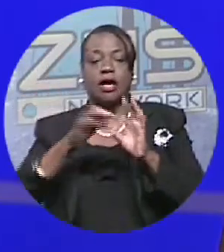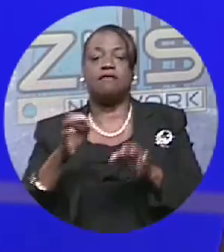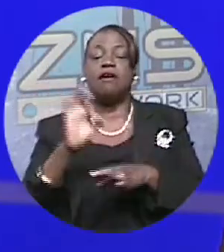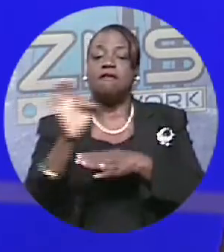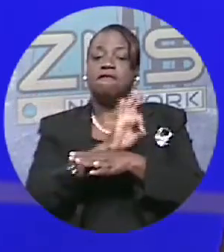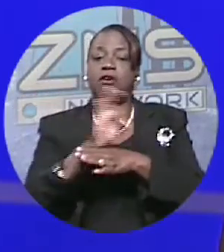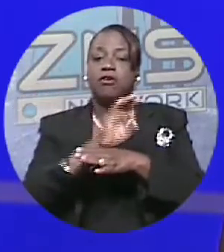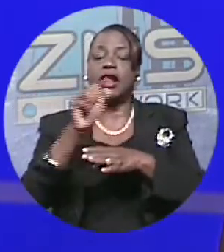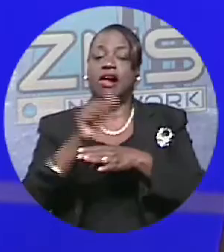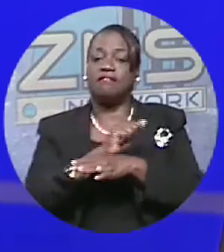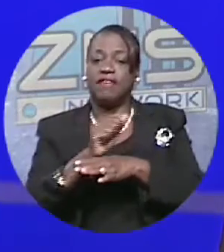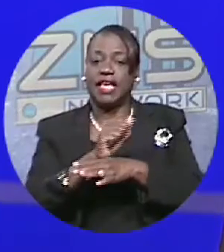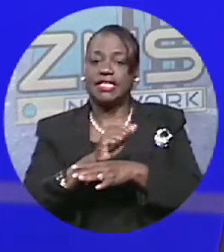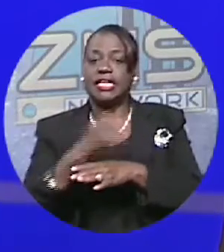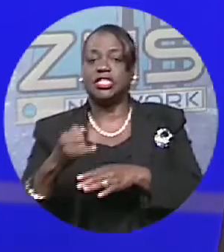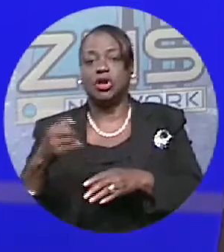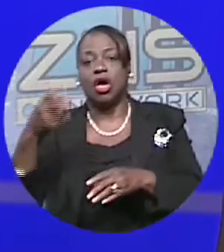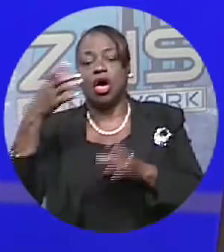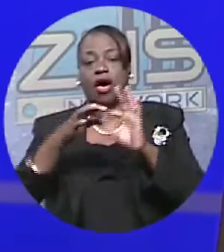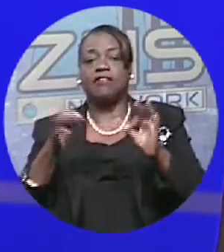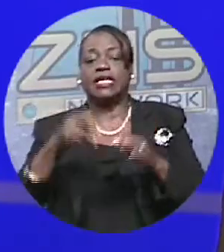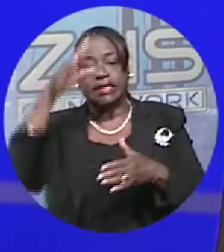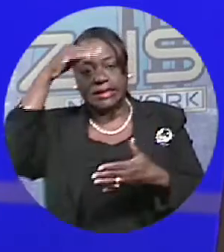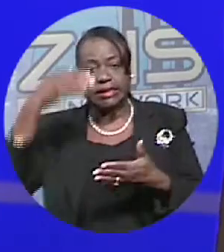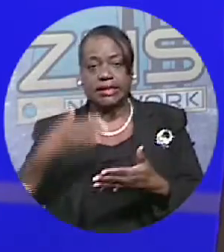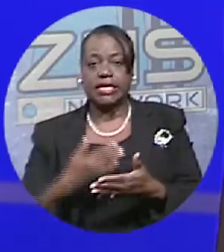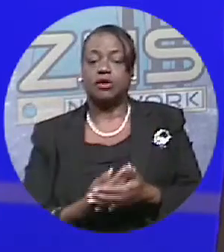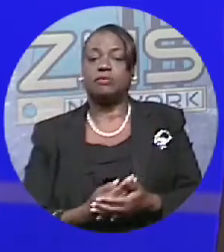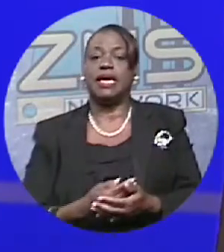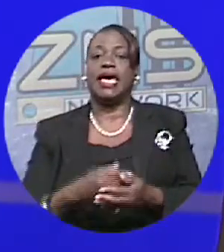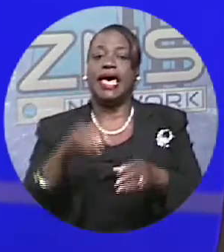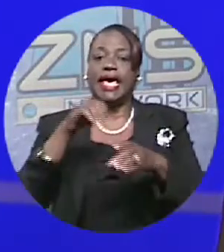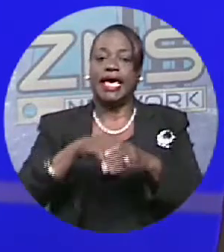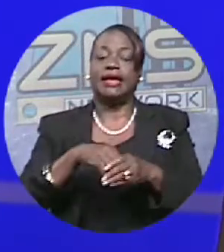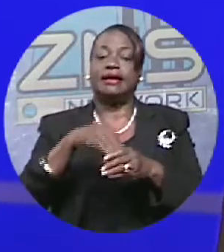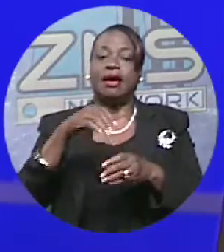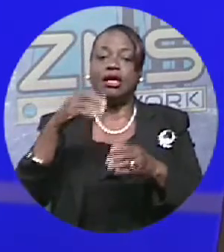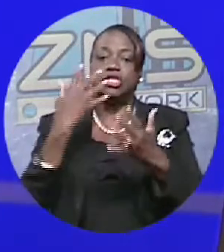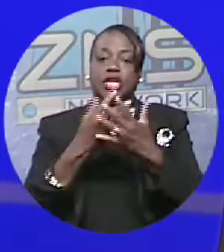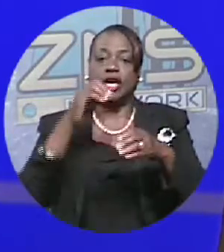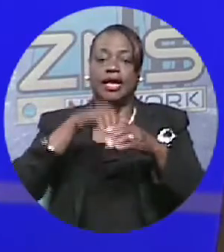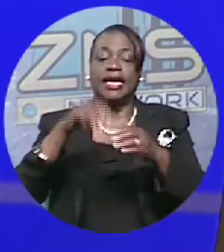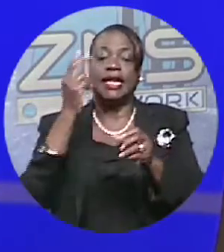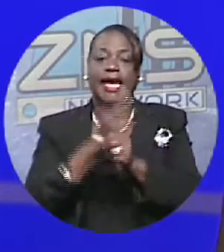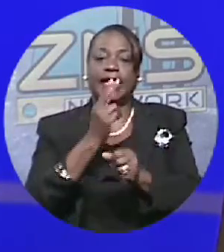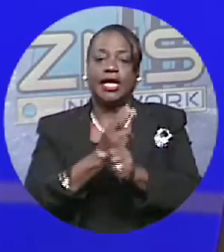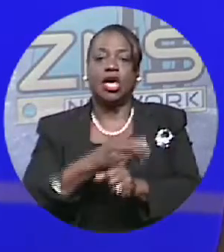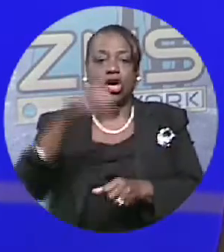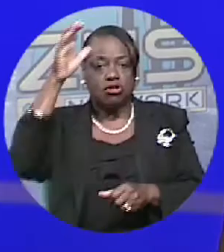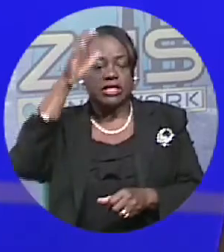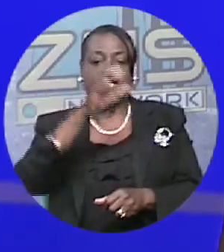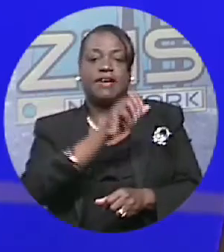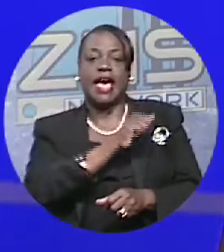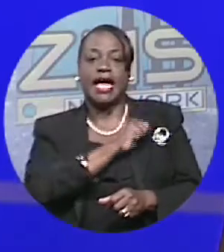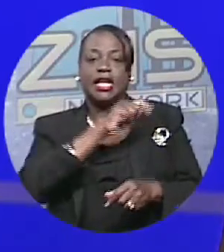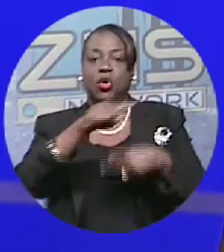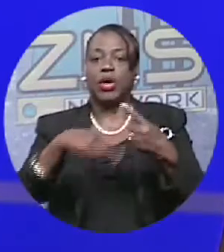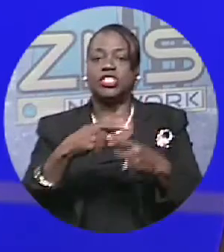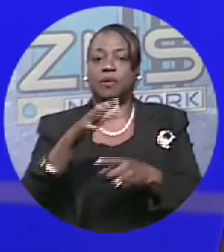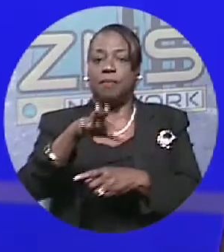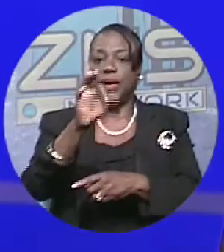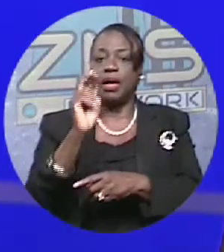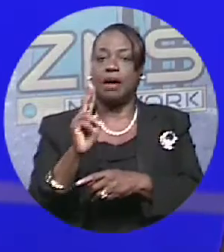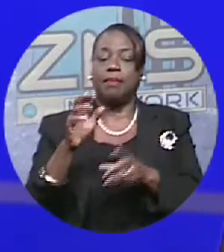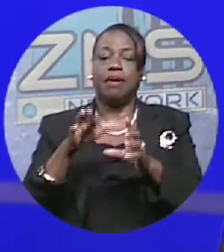her son who was being held in custody in Haiti. Christopher Adderley was a pilot who reportedly went to Haiti to pick up a colleague when they were